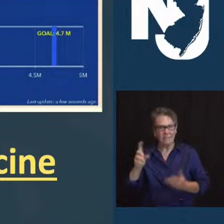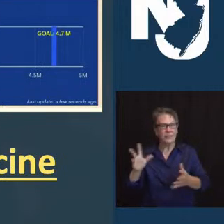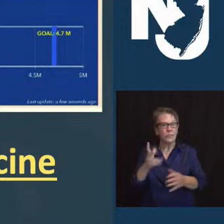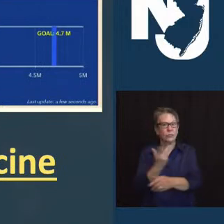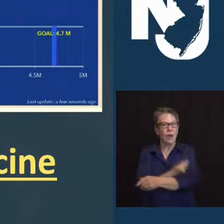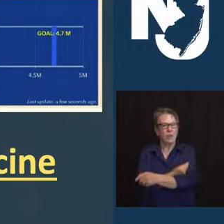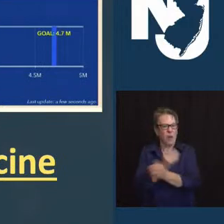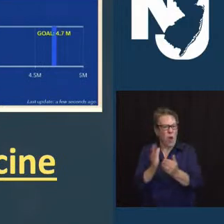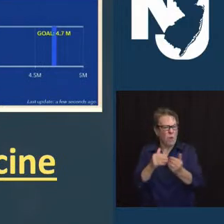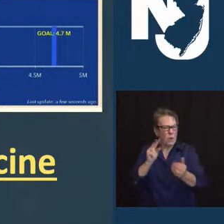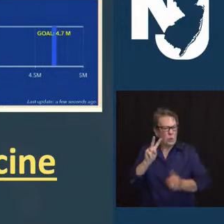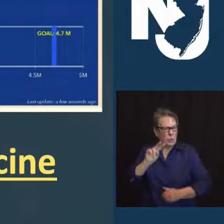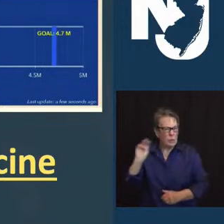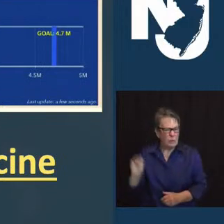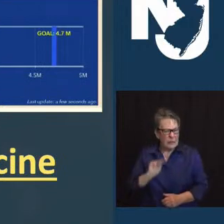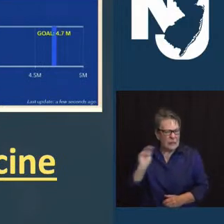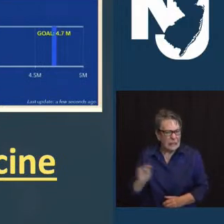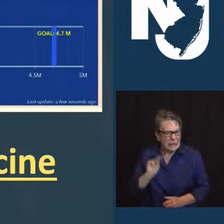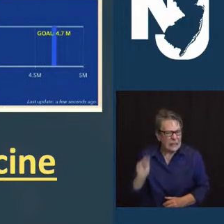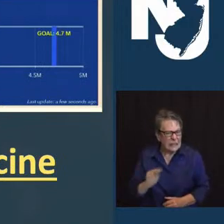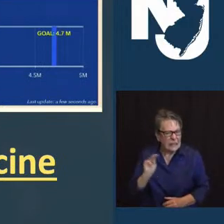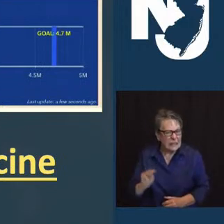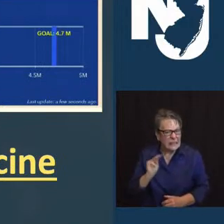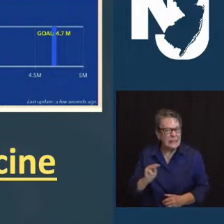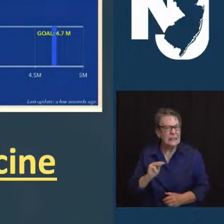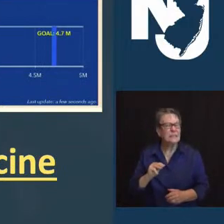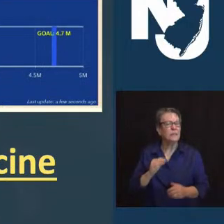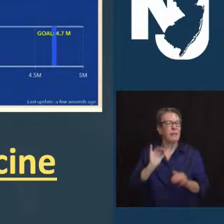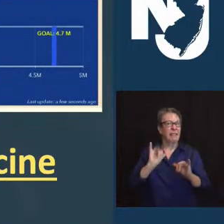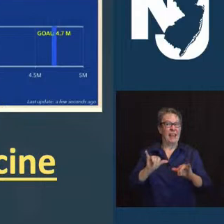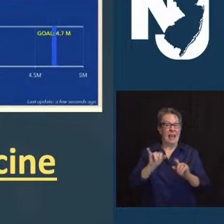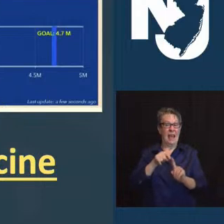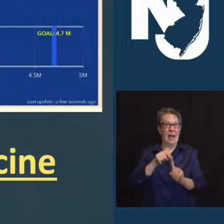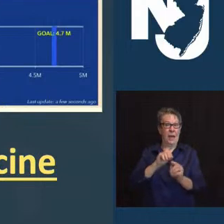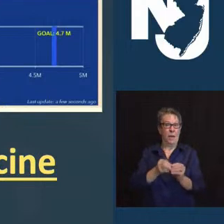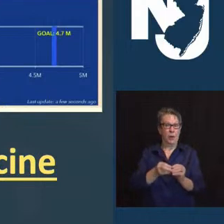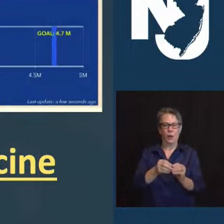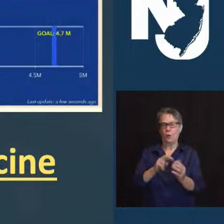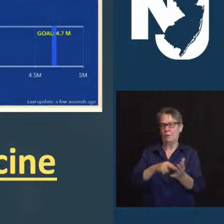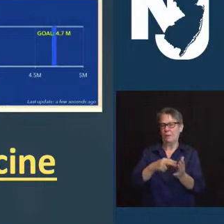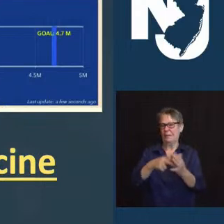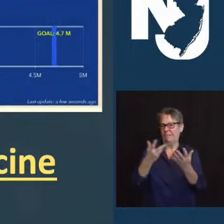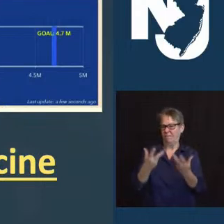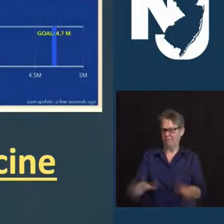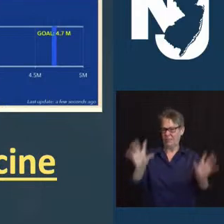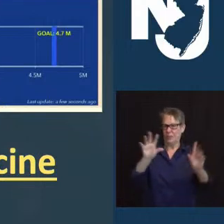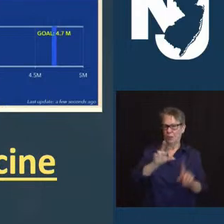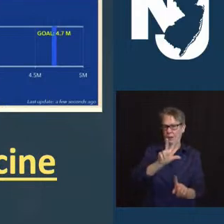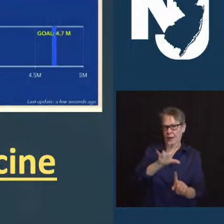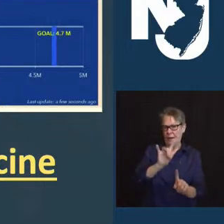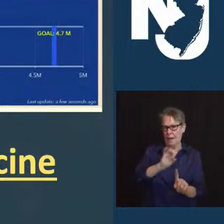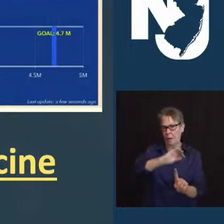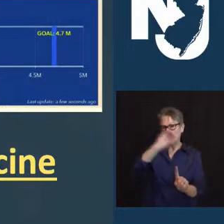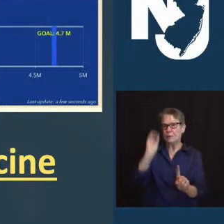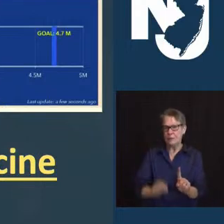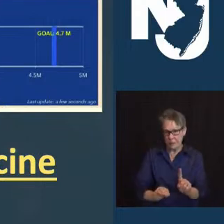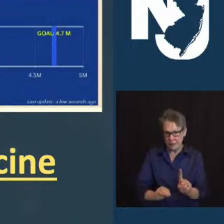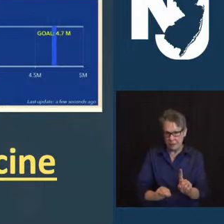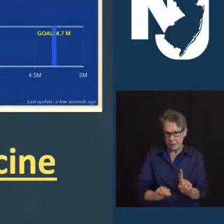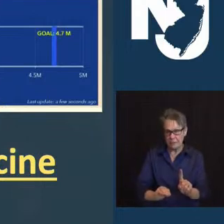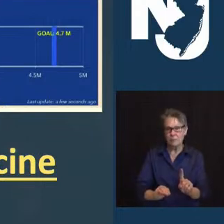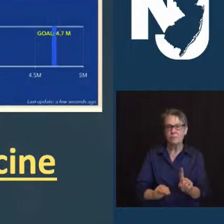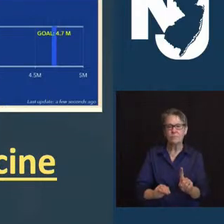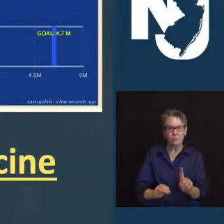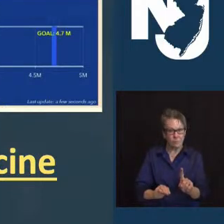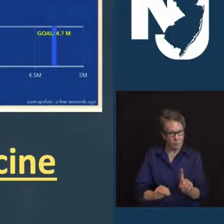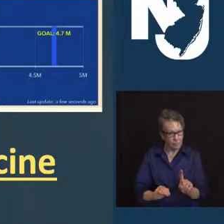million fully vaccinated adults by the end of June. And this is the number that we'll be reporting to you every day going